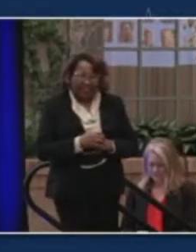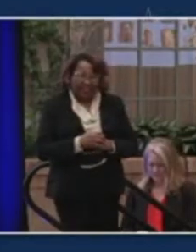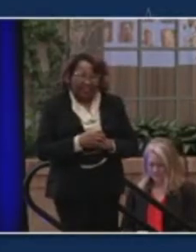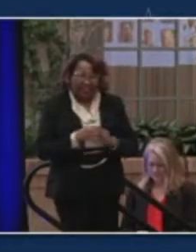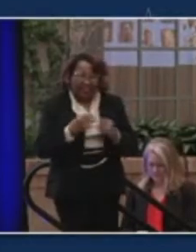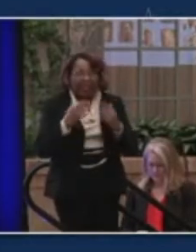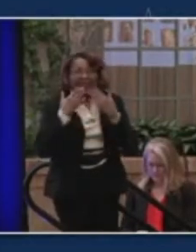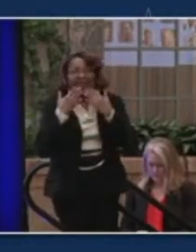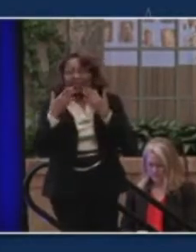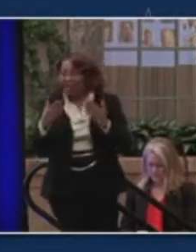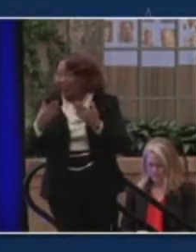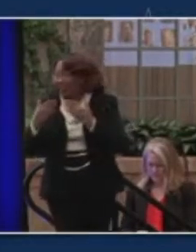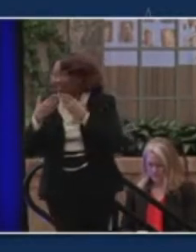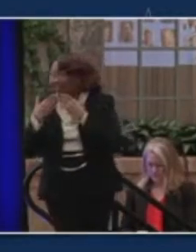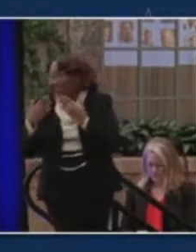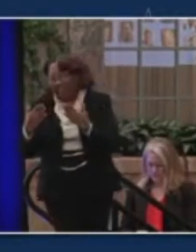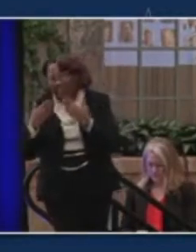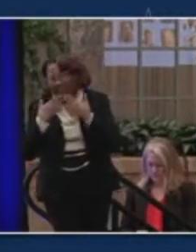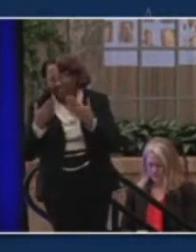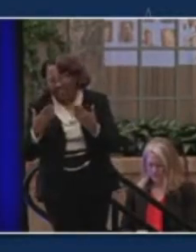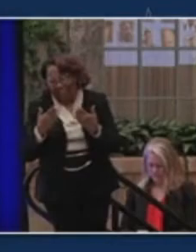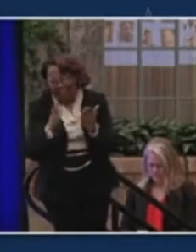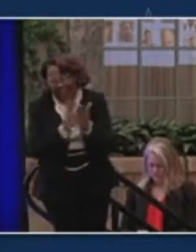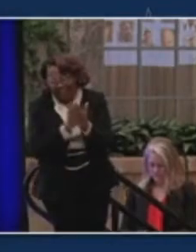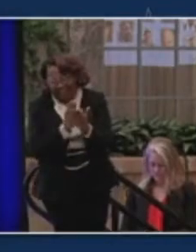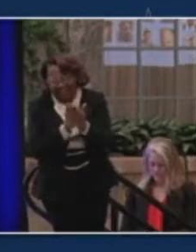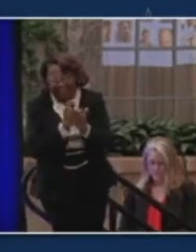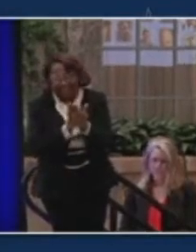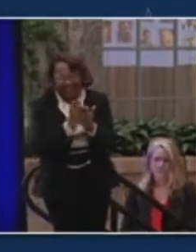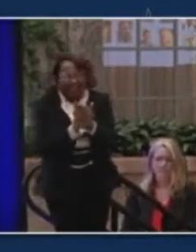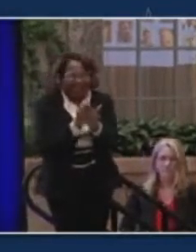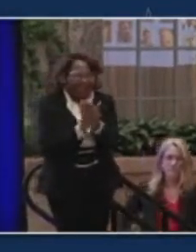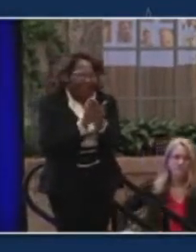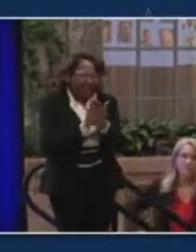Thank you, Josie. Let's hear it for Josie Childs.